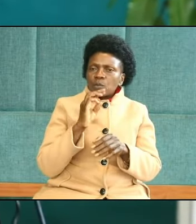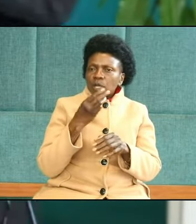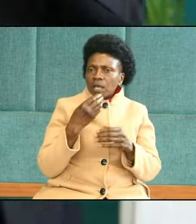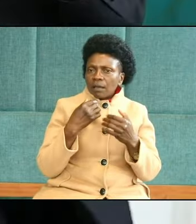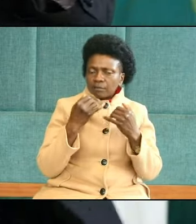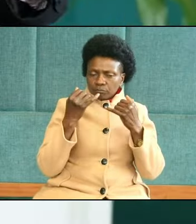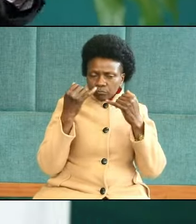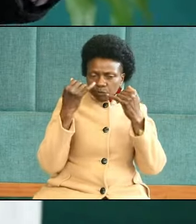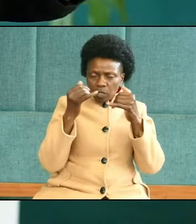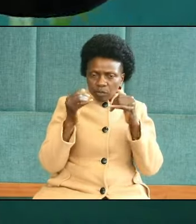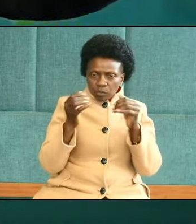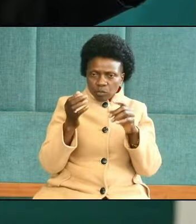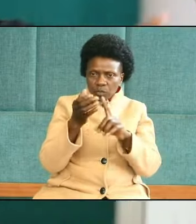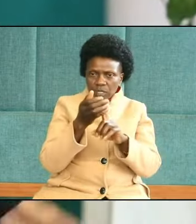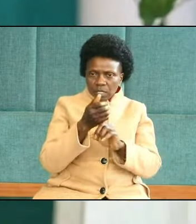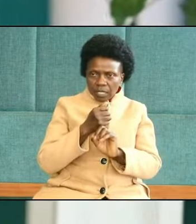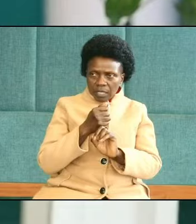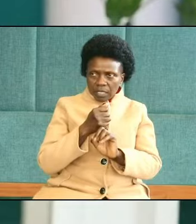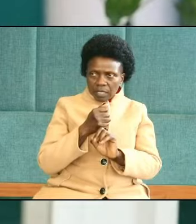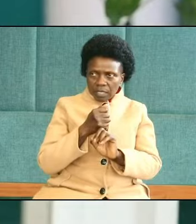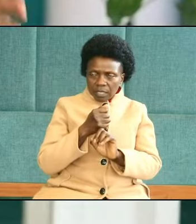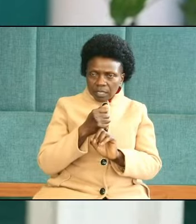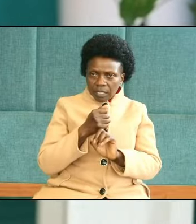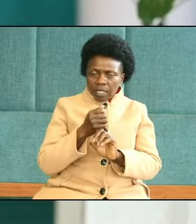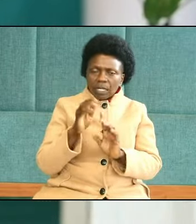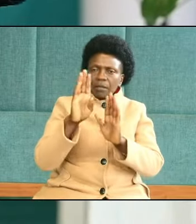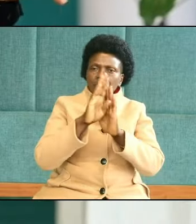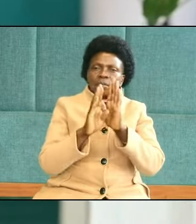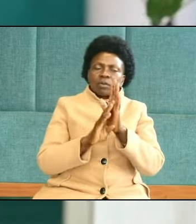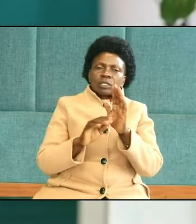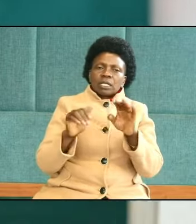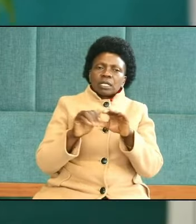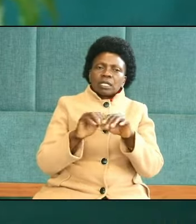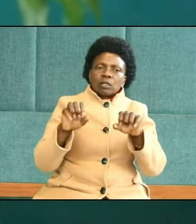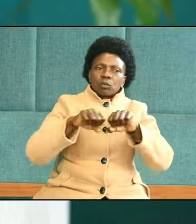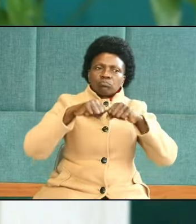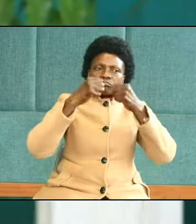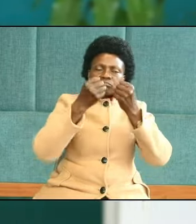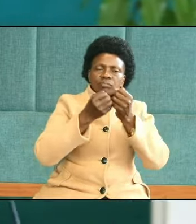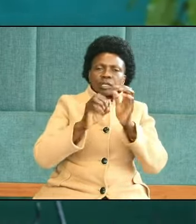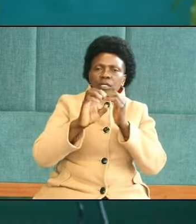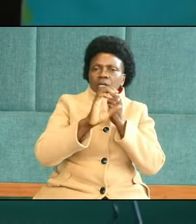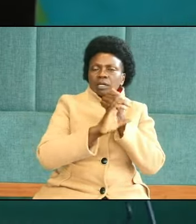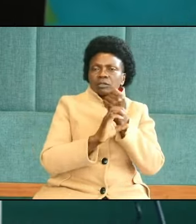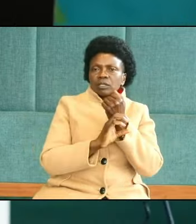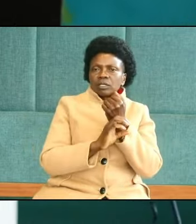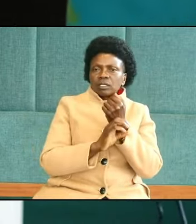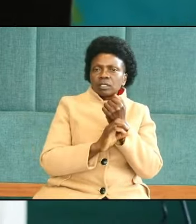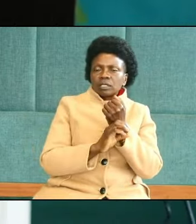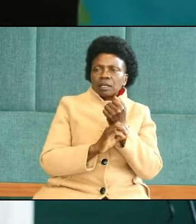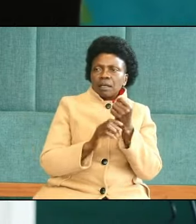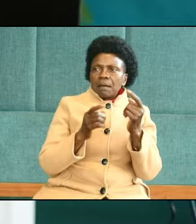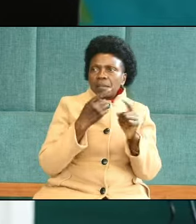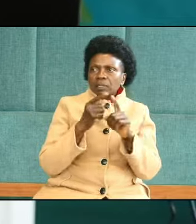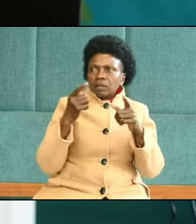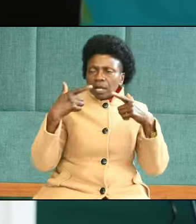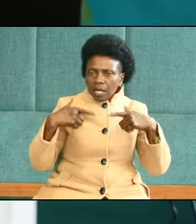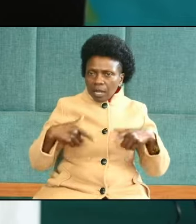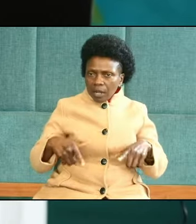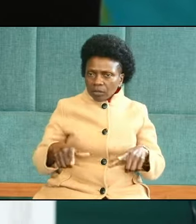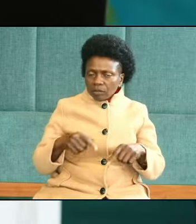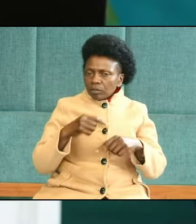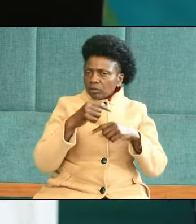get Bibles into our communist country. Now, during communism, we were not allowed to bring Bibles in. Not